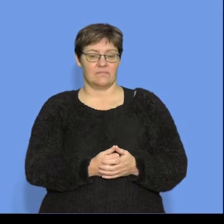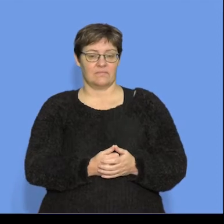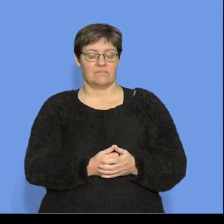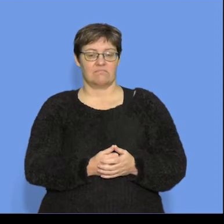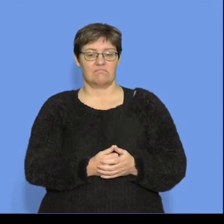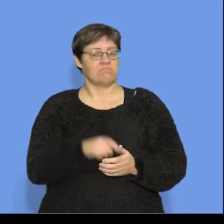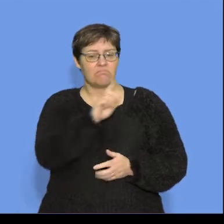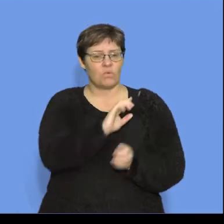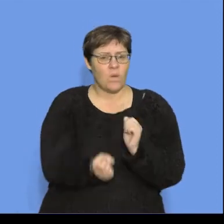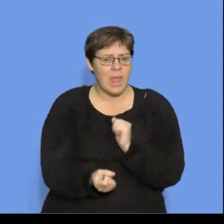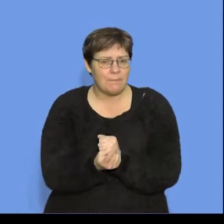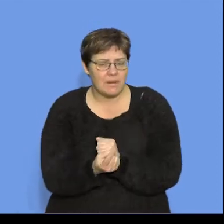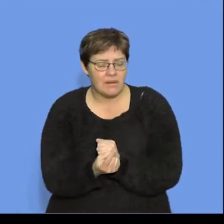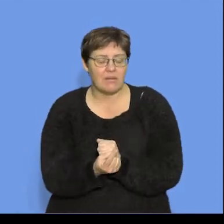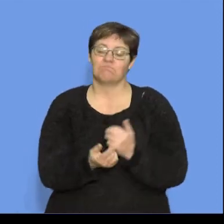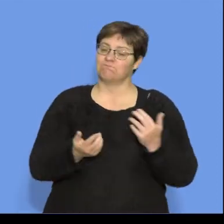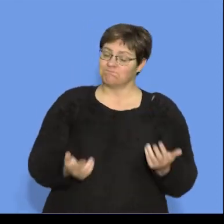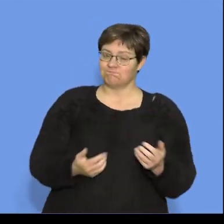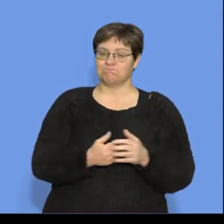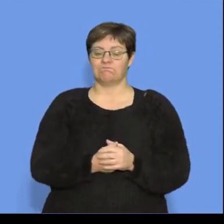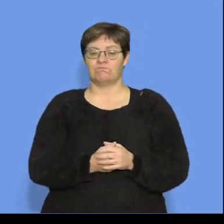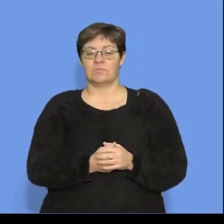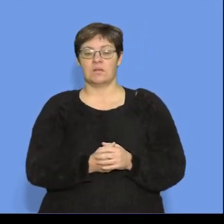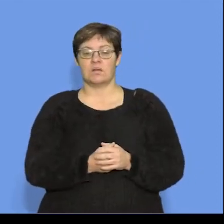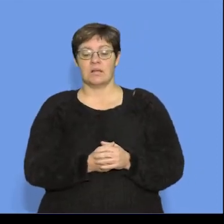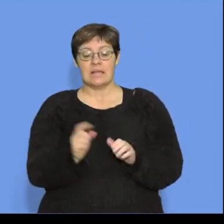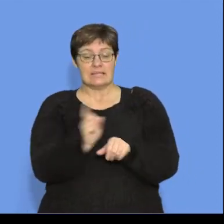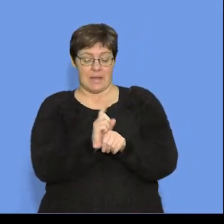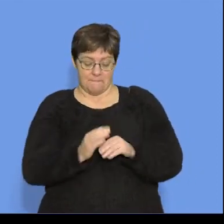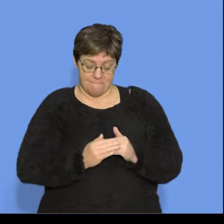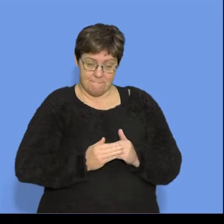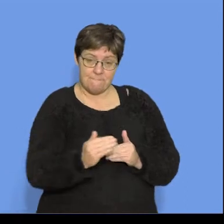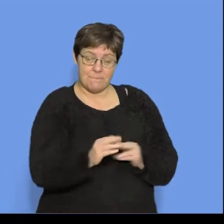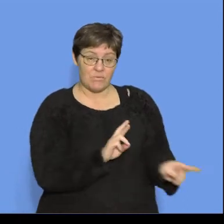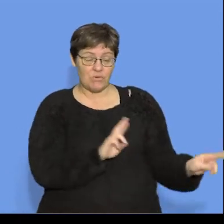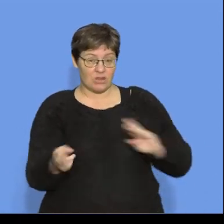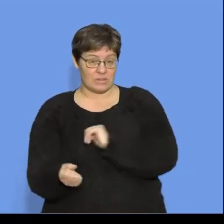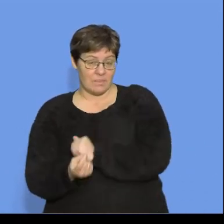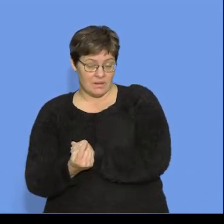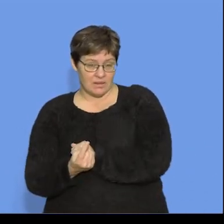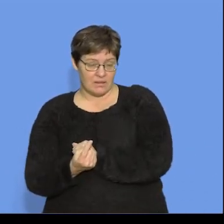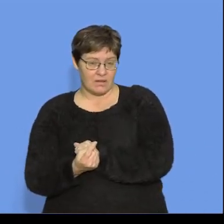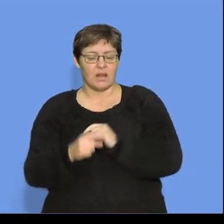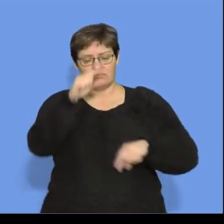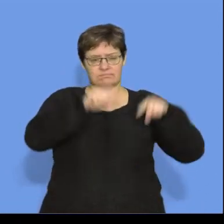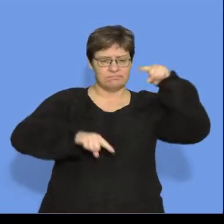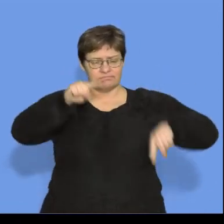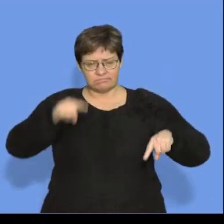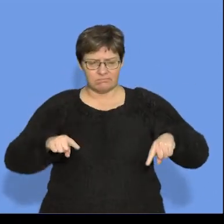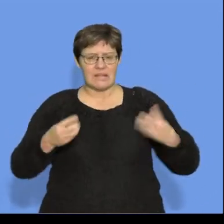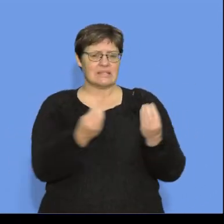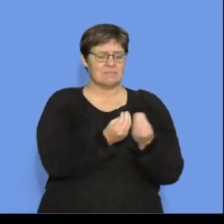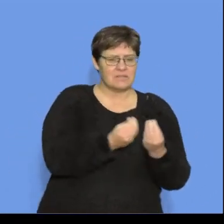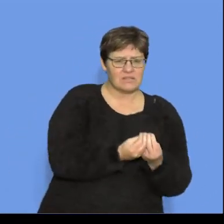And what happens is that during the course of the reaction, for different substances